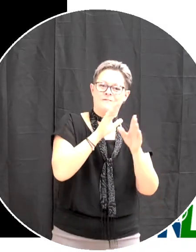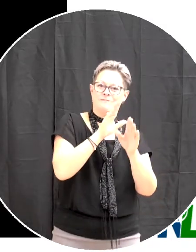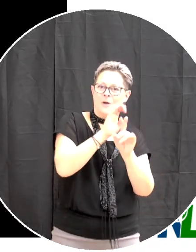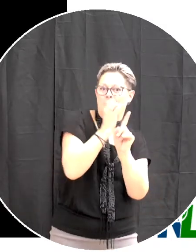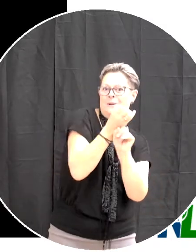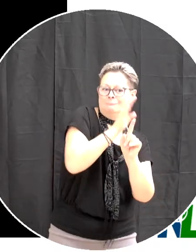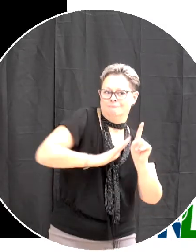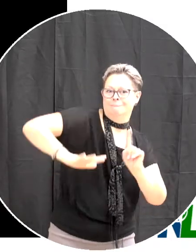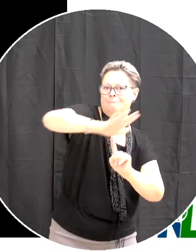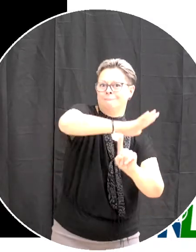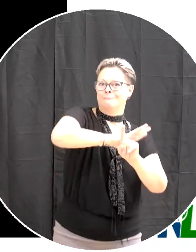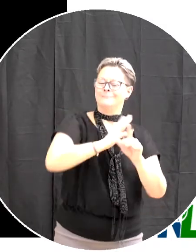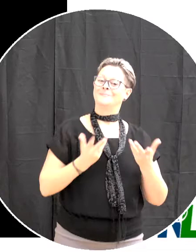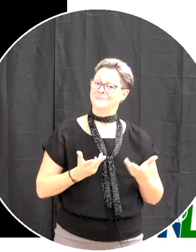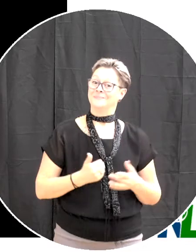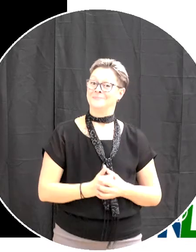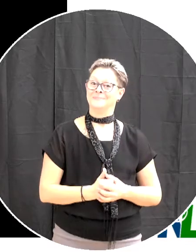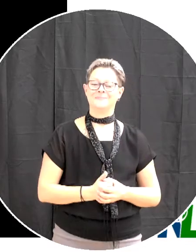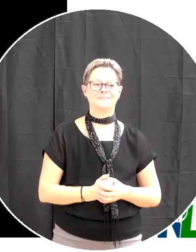class to see what they think.